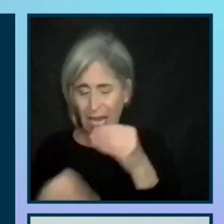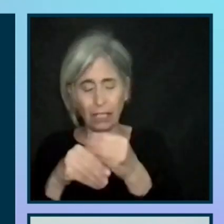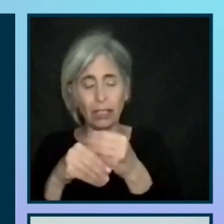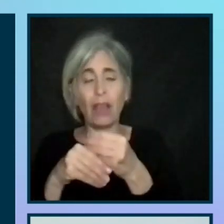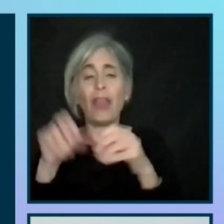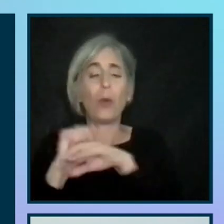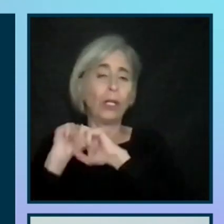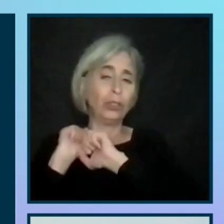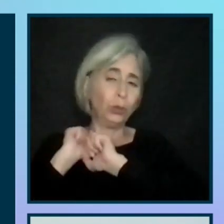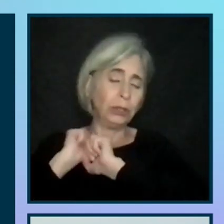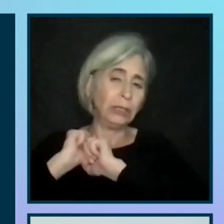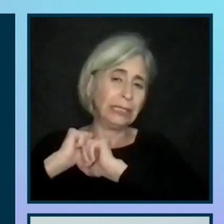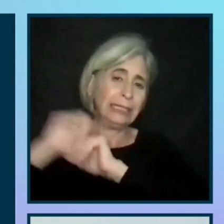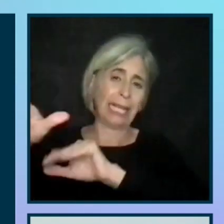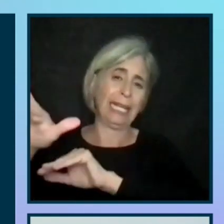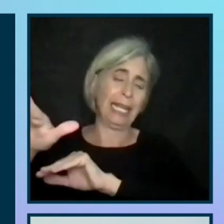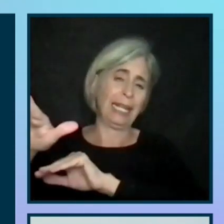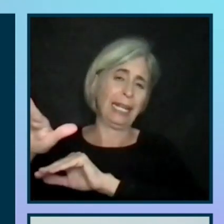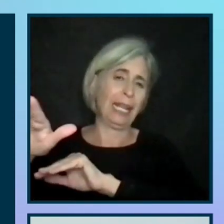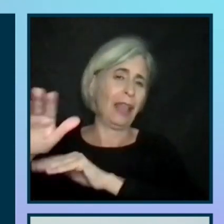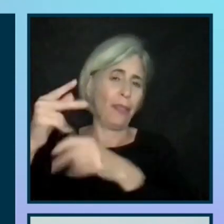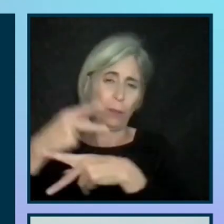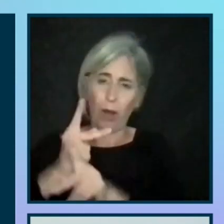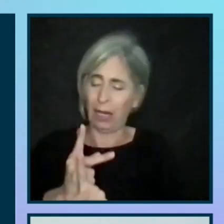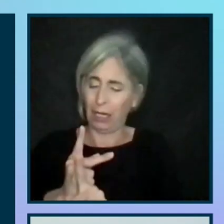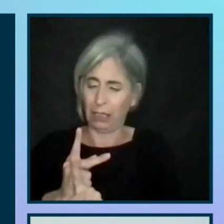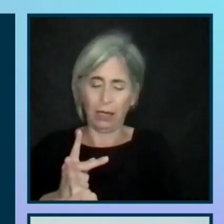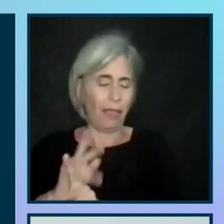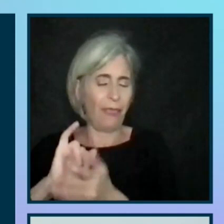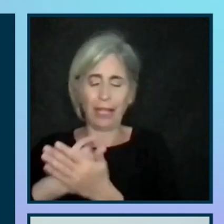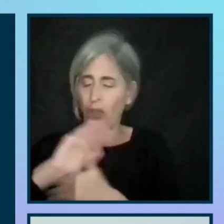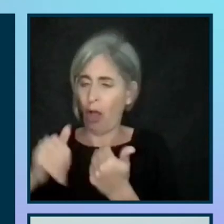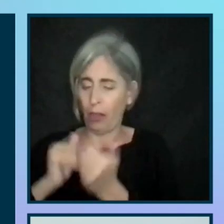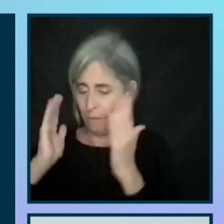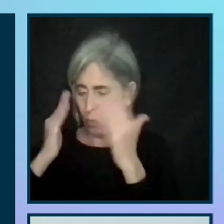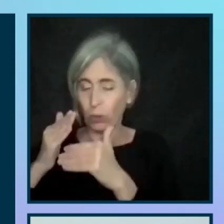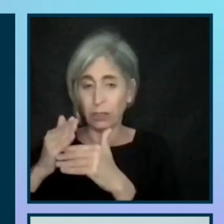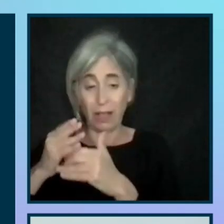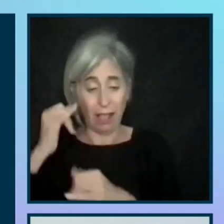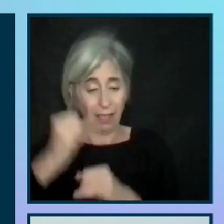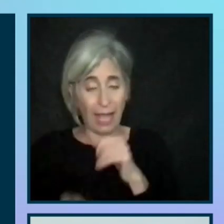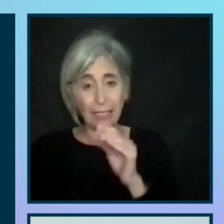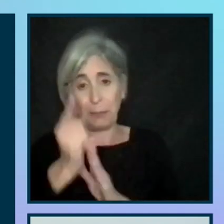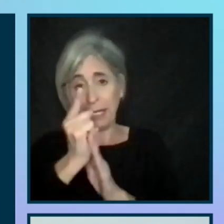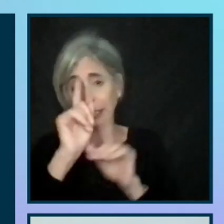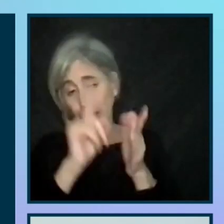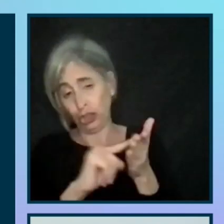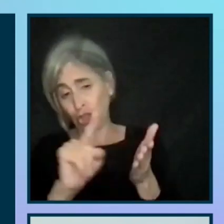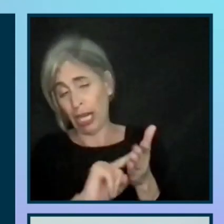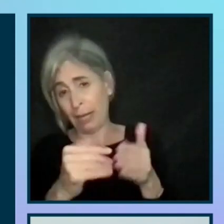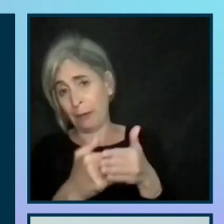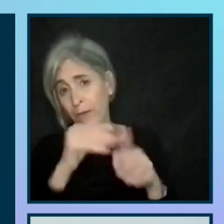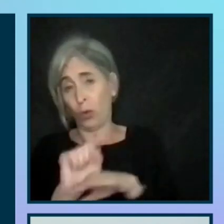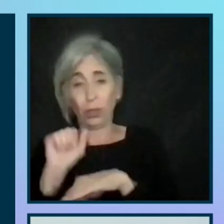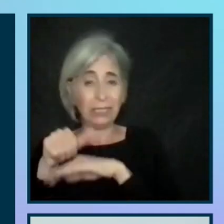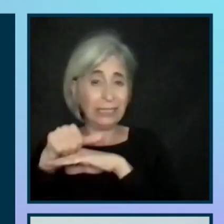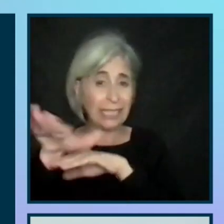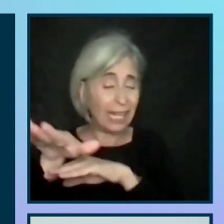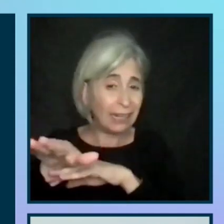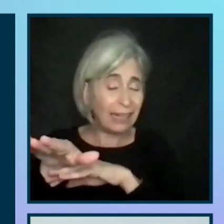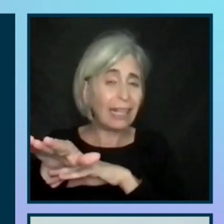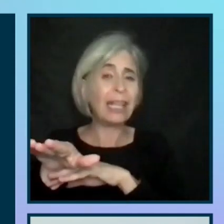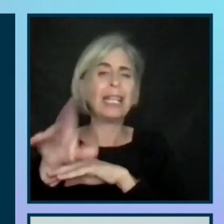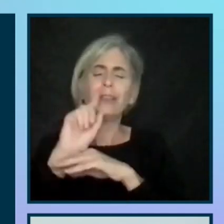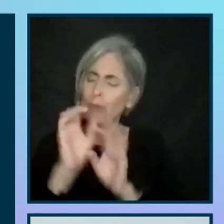door. While it's not always possible to get a last minute check before shipping, it's important. It's an